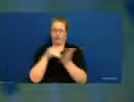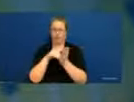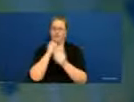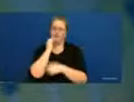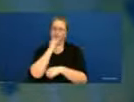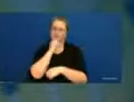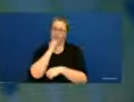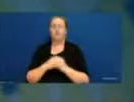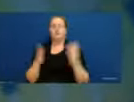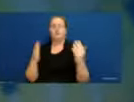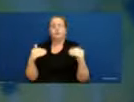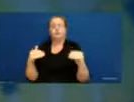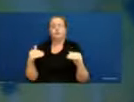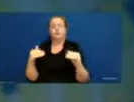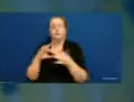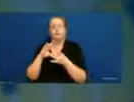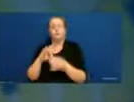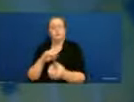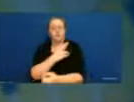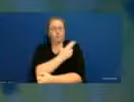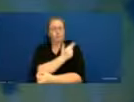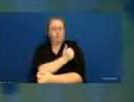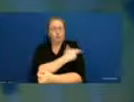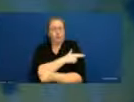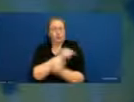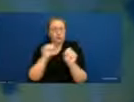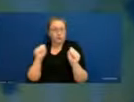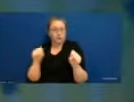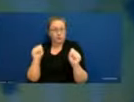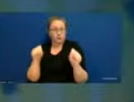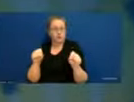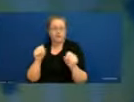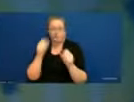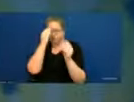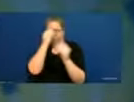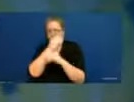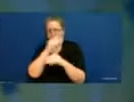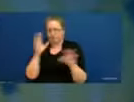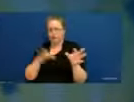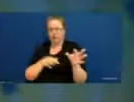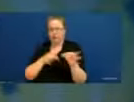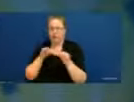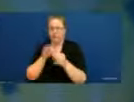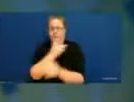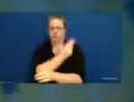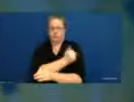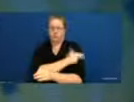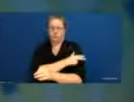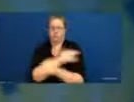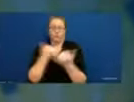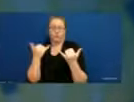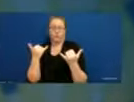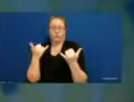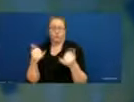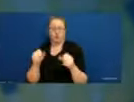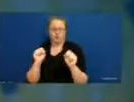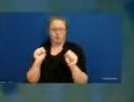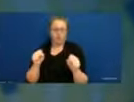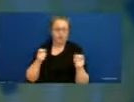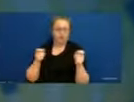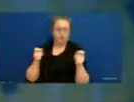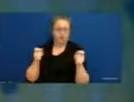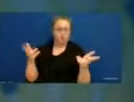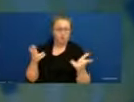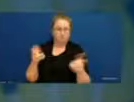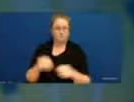we promised in. And finally, with respect to hospital capacity, just to give you an update on hospital capacity,